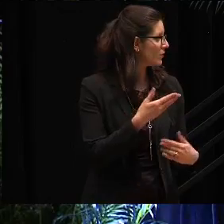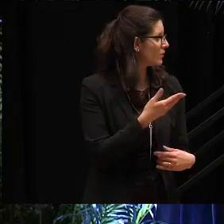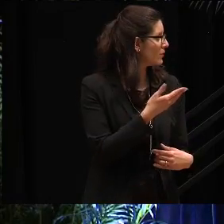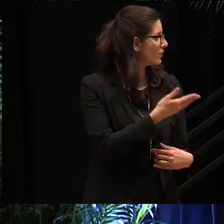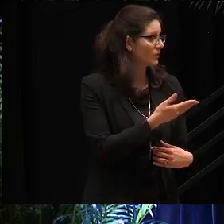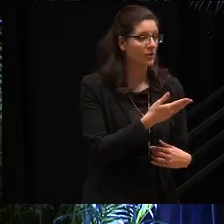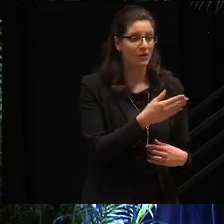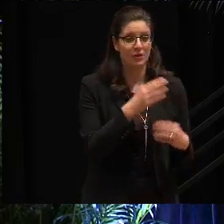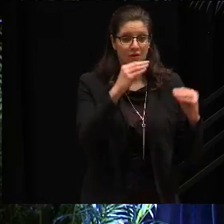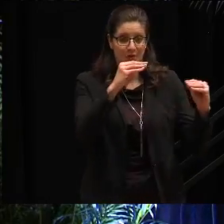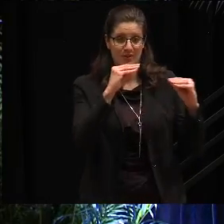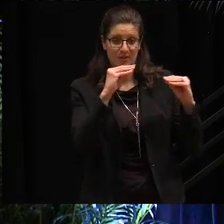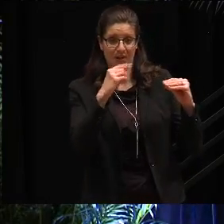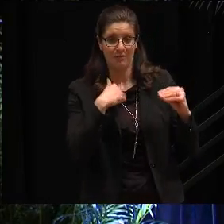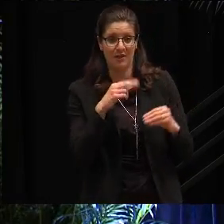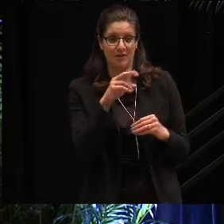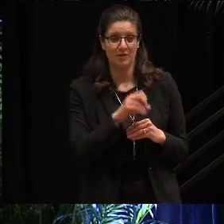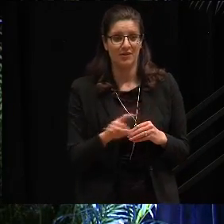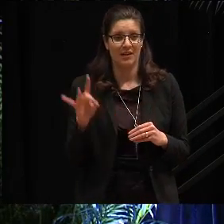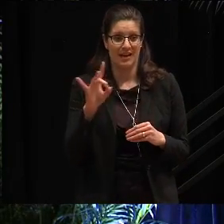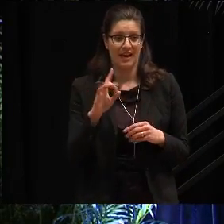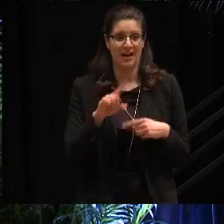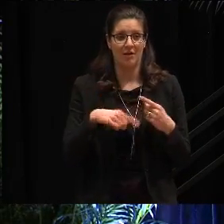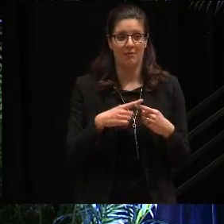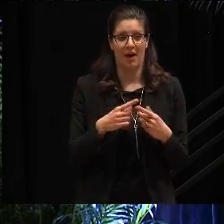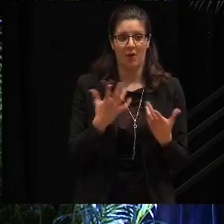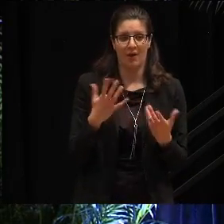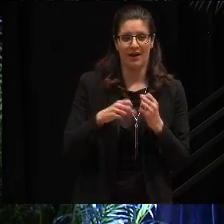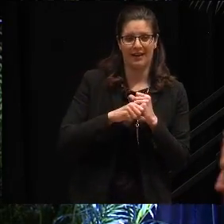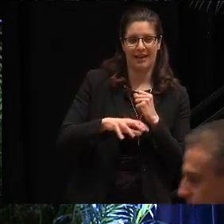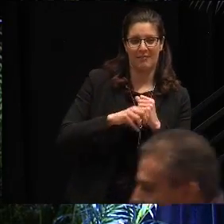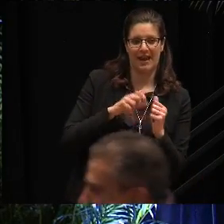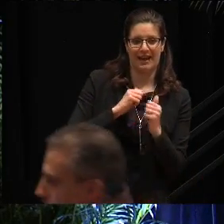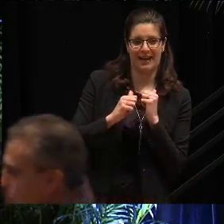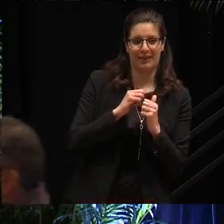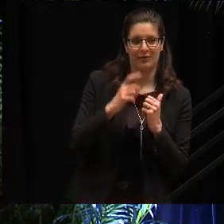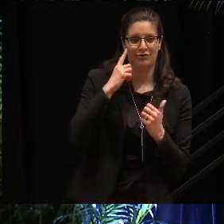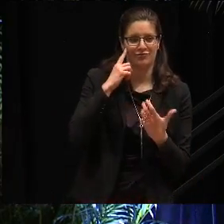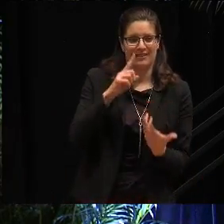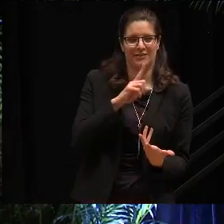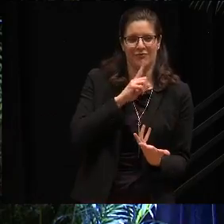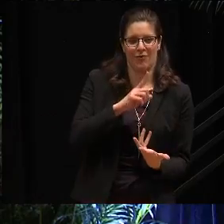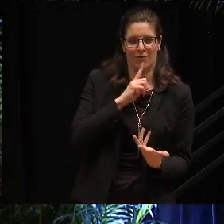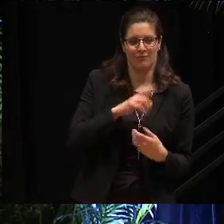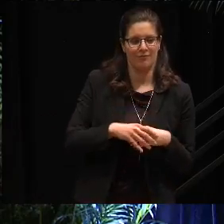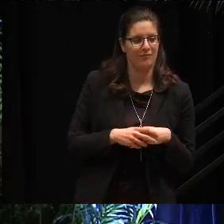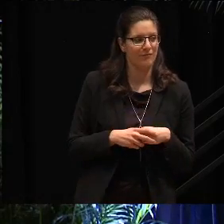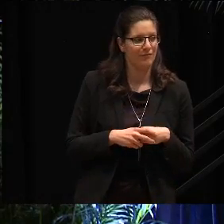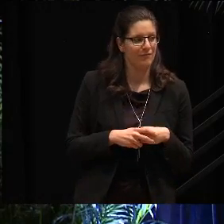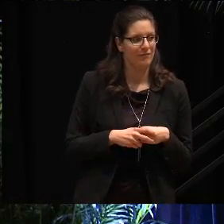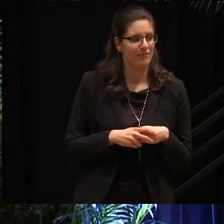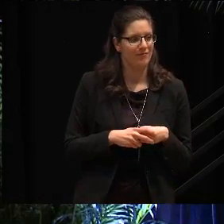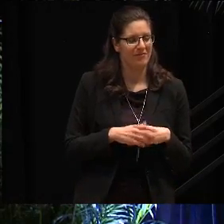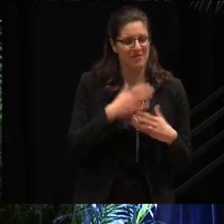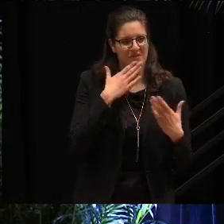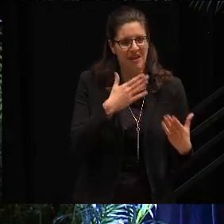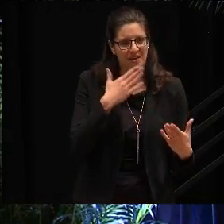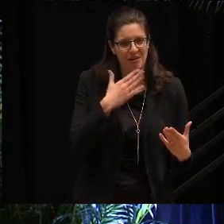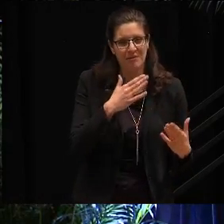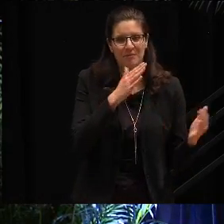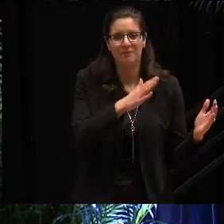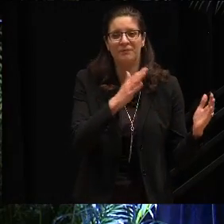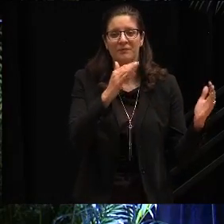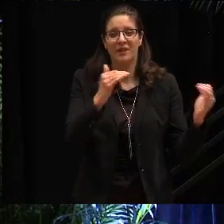what campaigning was all about, and I'm very grateful for that. As to this whole